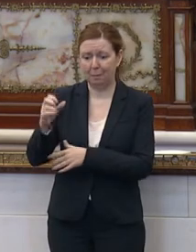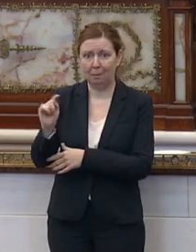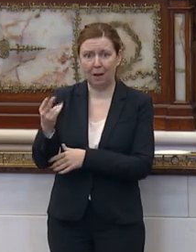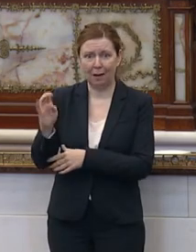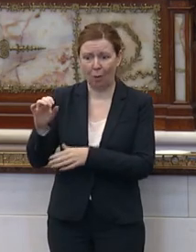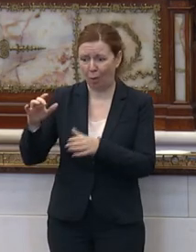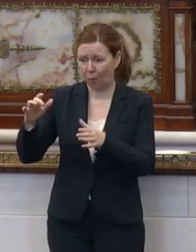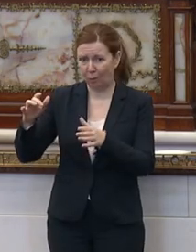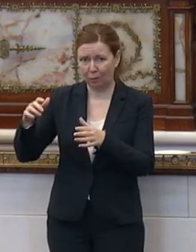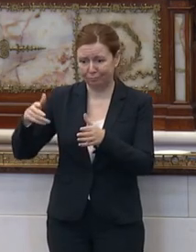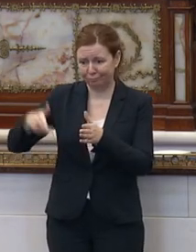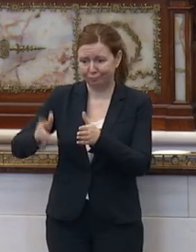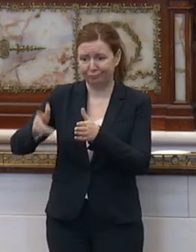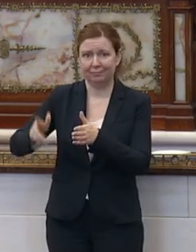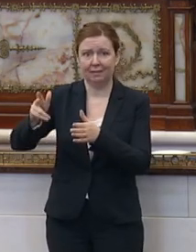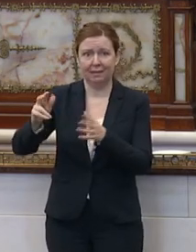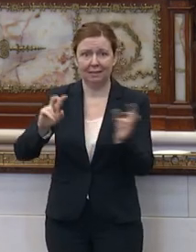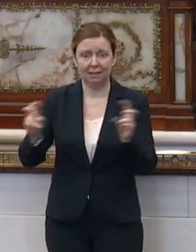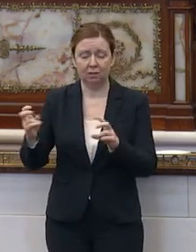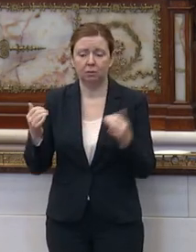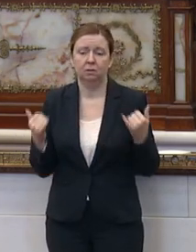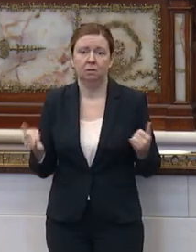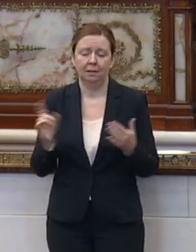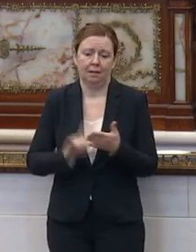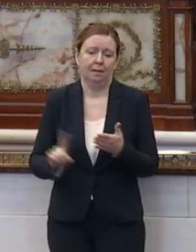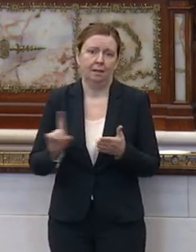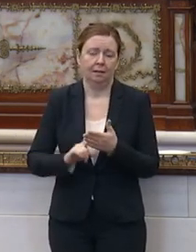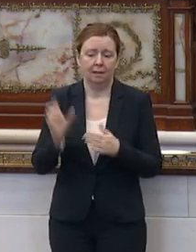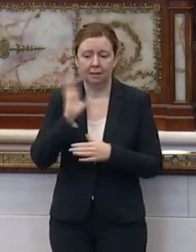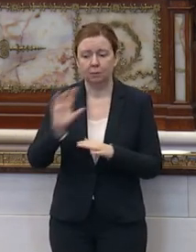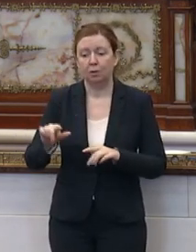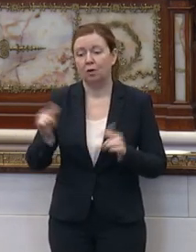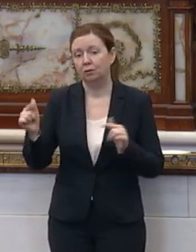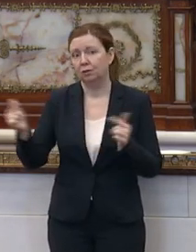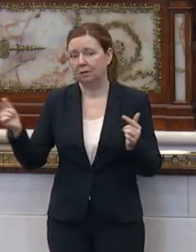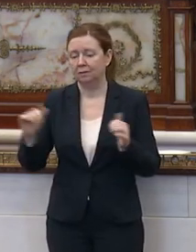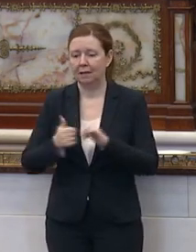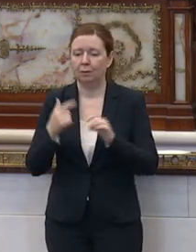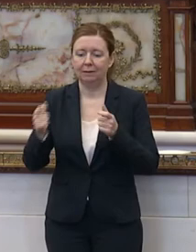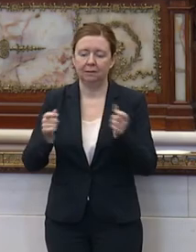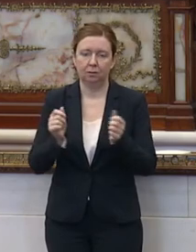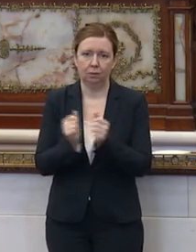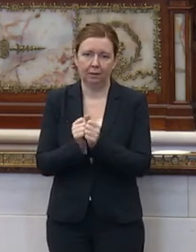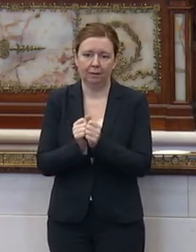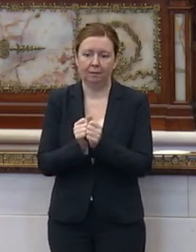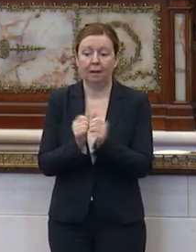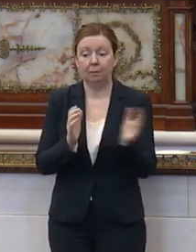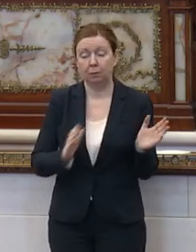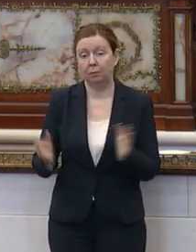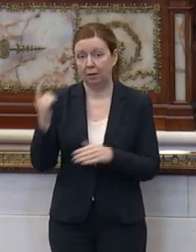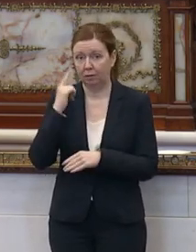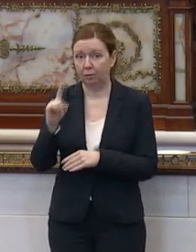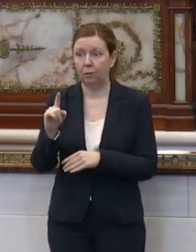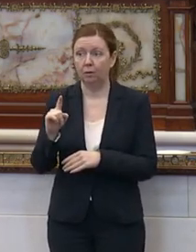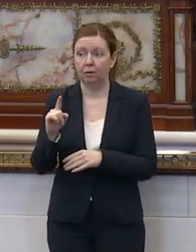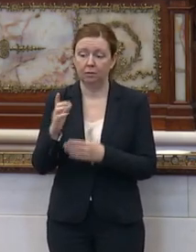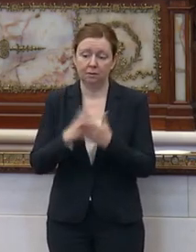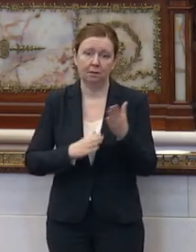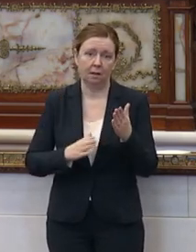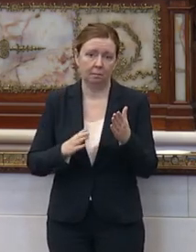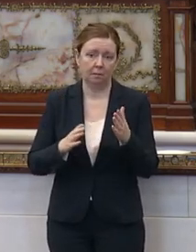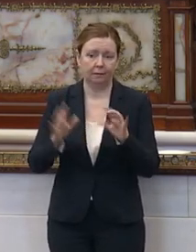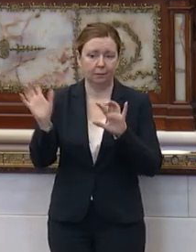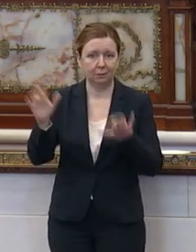have. So today's hearing is going to be looking at exploring alternatives to how we deal with and prepare for some of